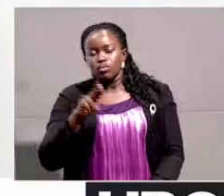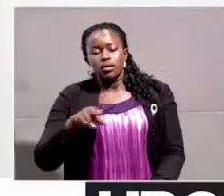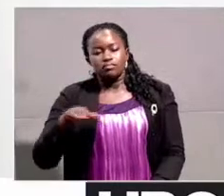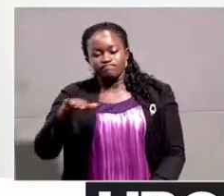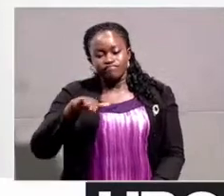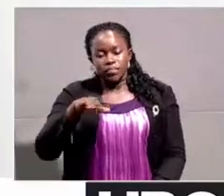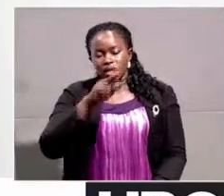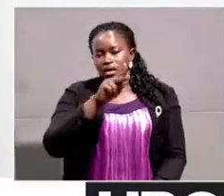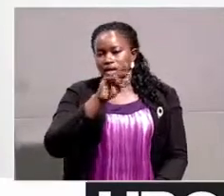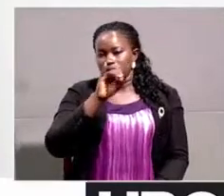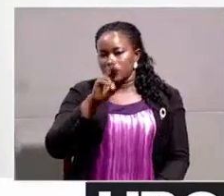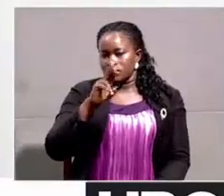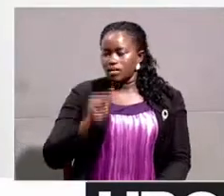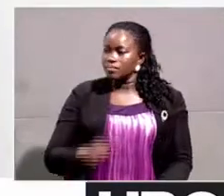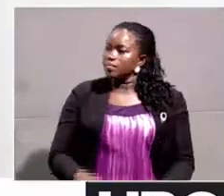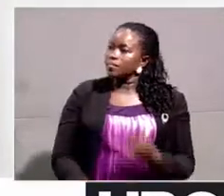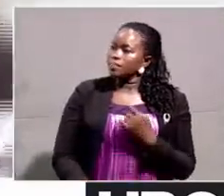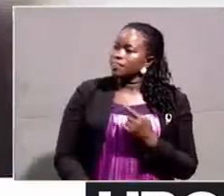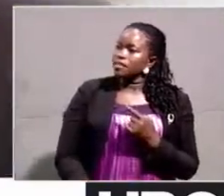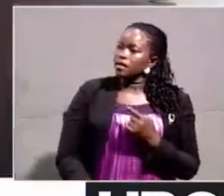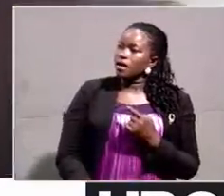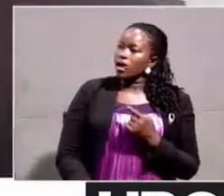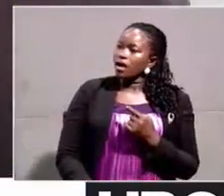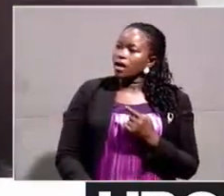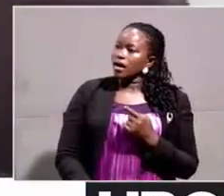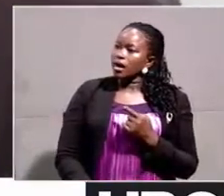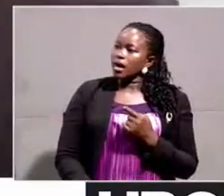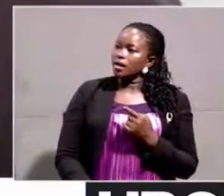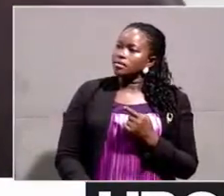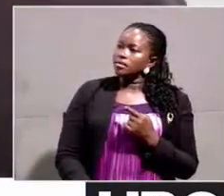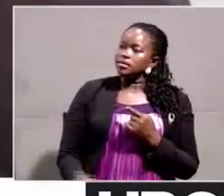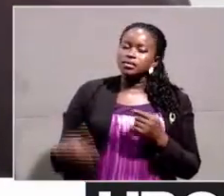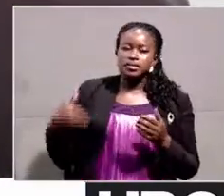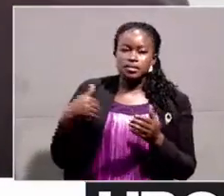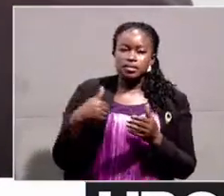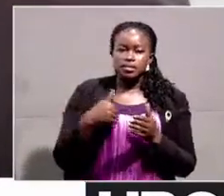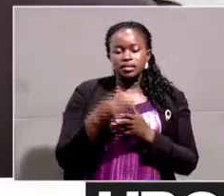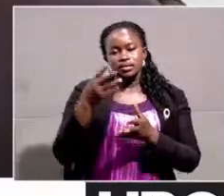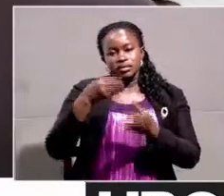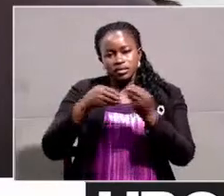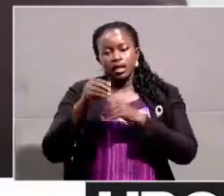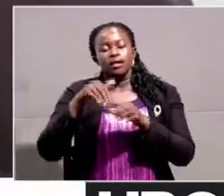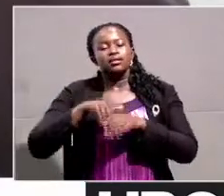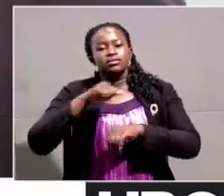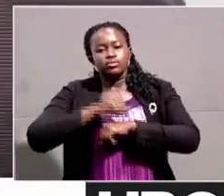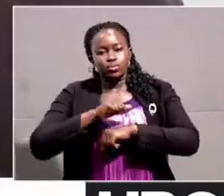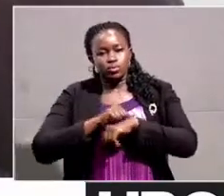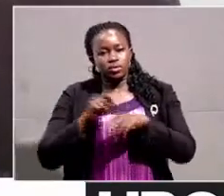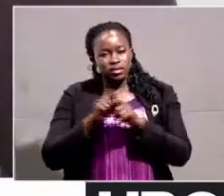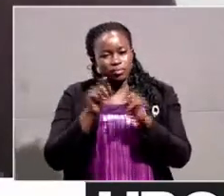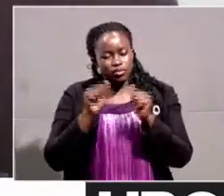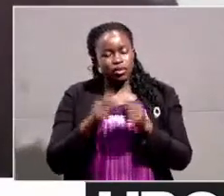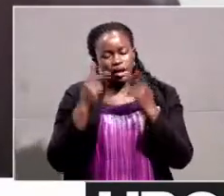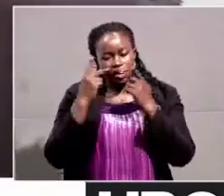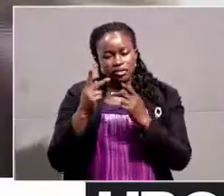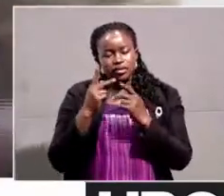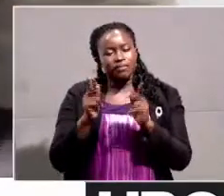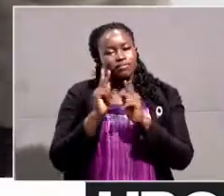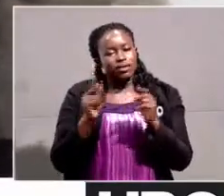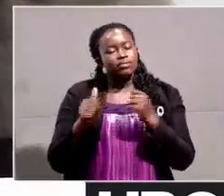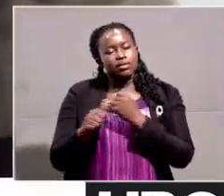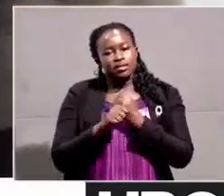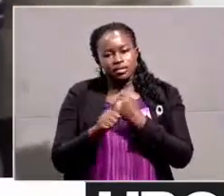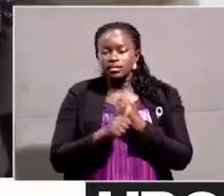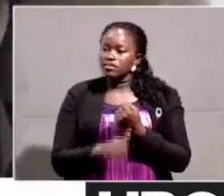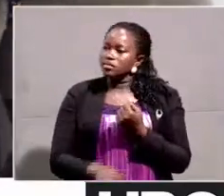Sticks that are being supplied as well in schools. So you can see how dangerous this group basically